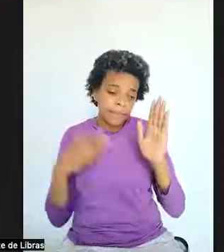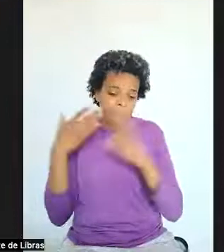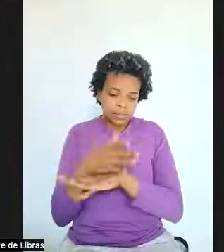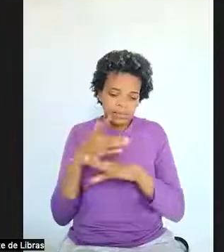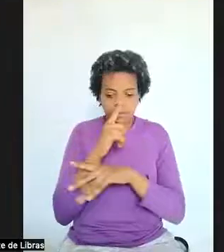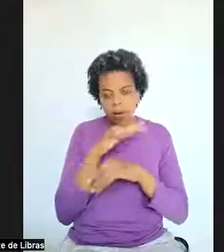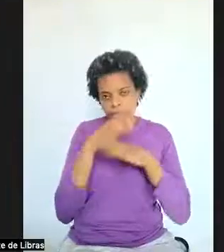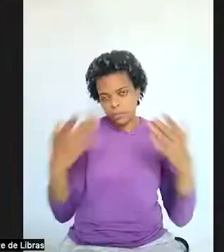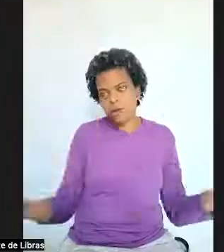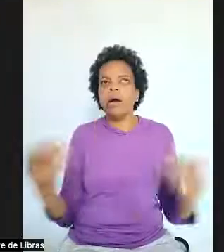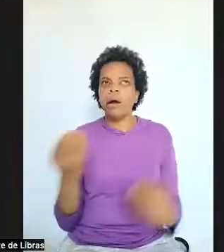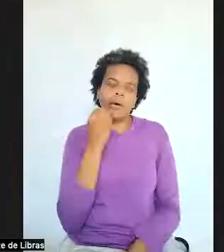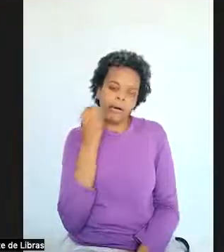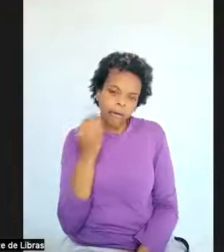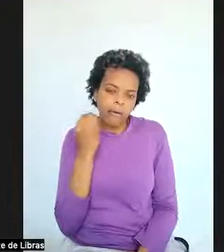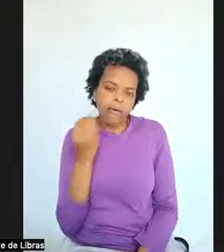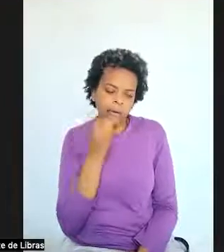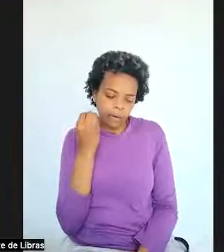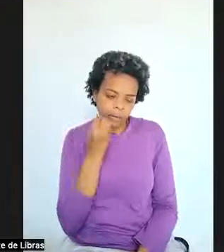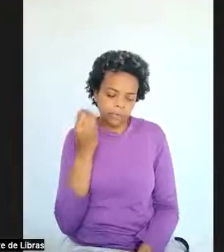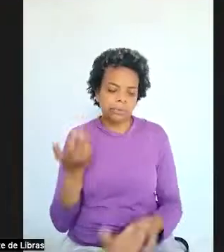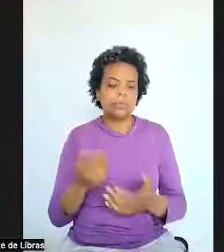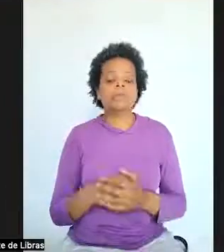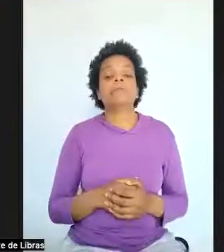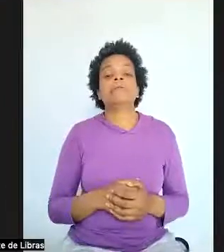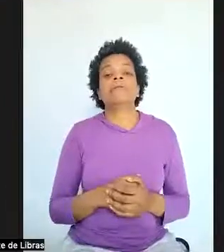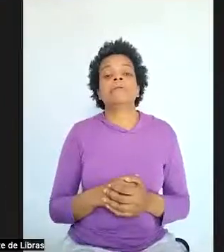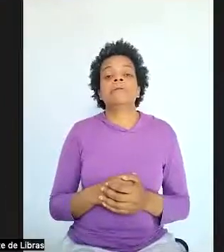And of course, projects that work with marine conservation.